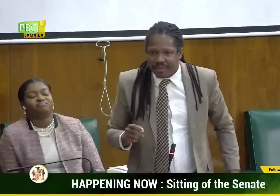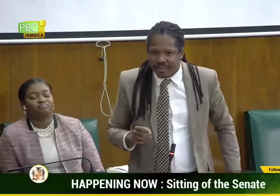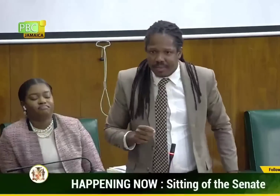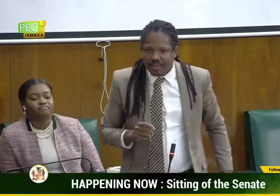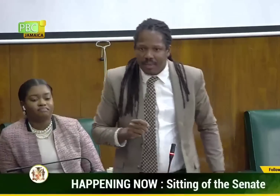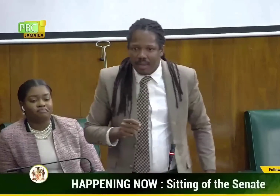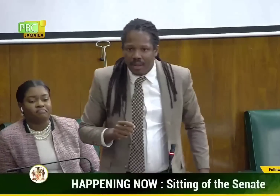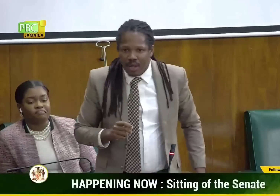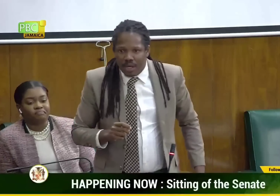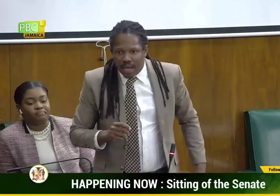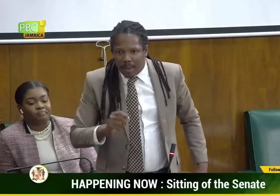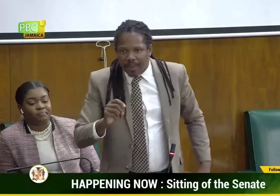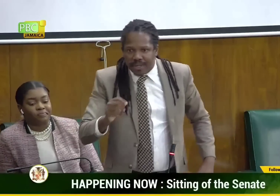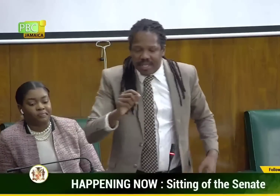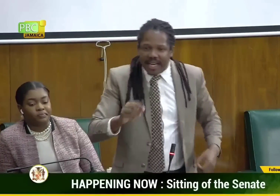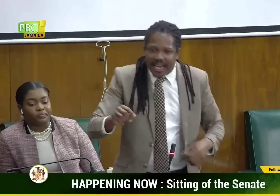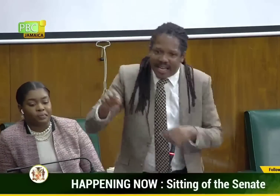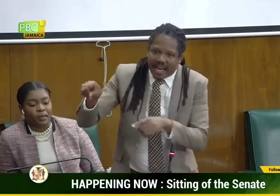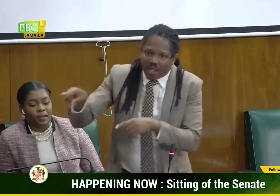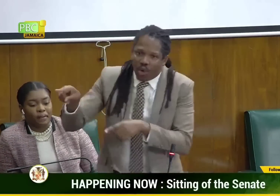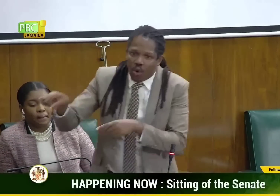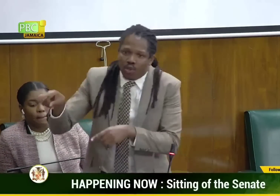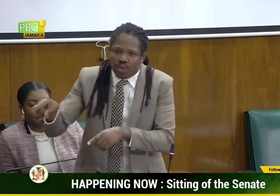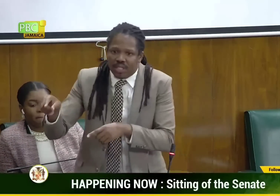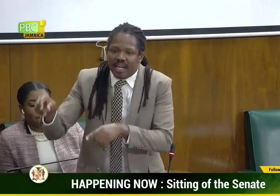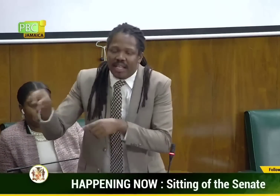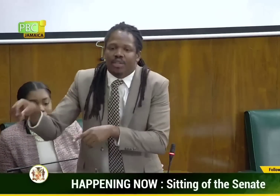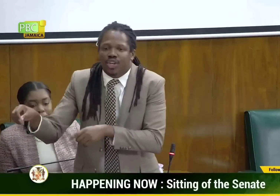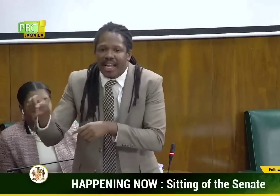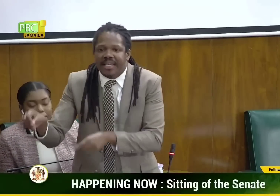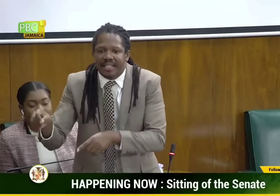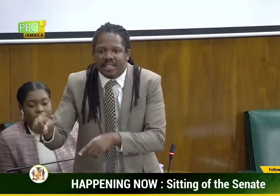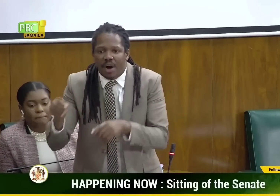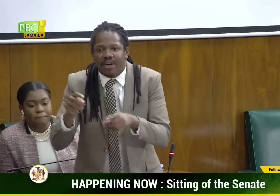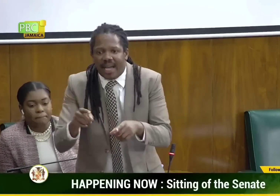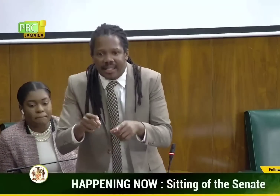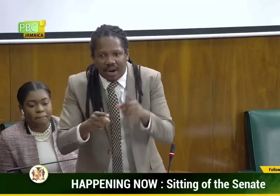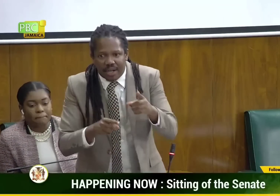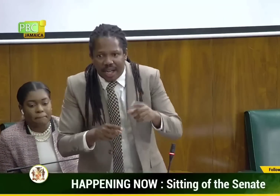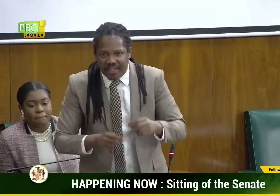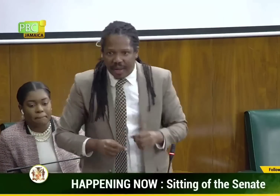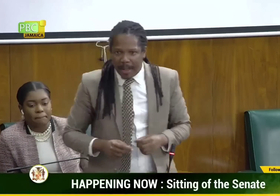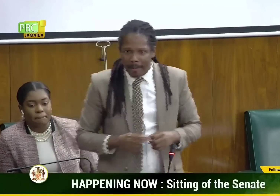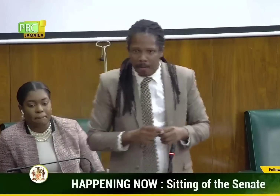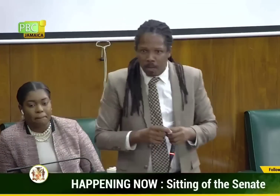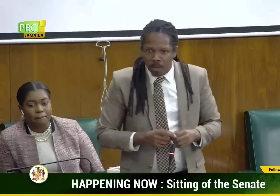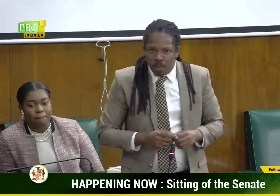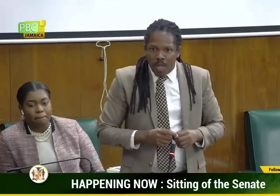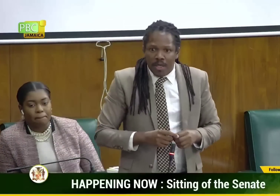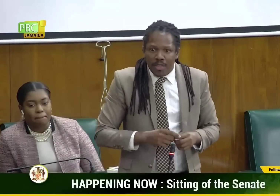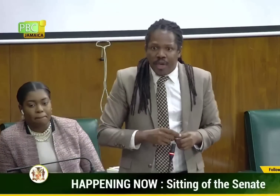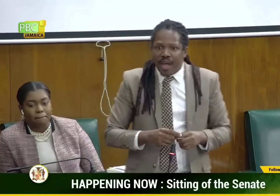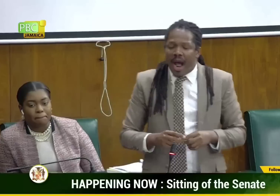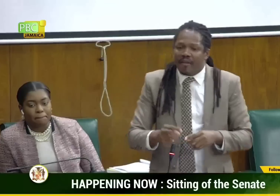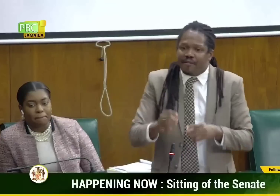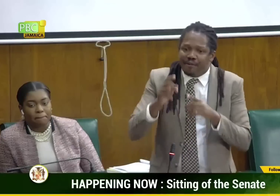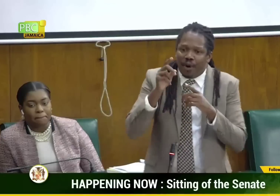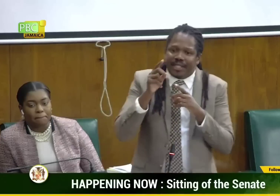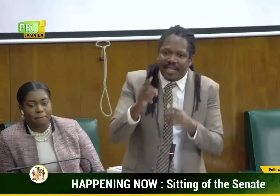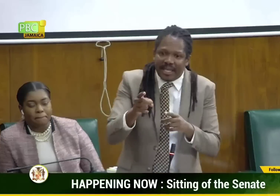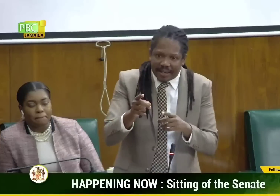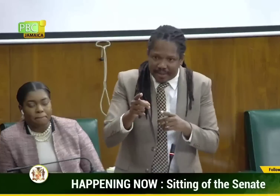representation. That the person that they cannot go to say, let us try this or that or the other. They